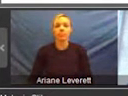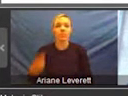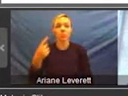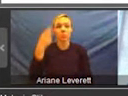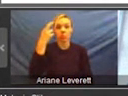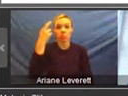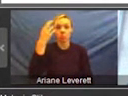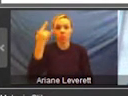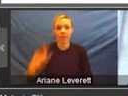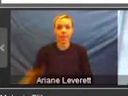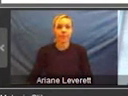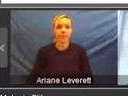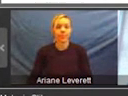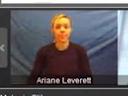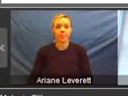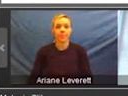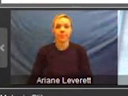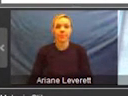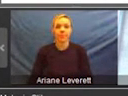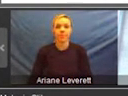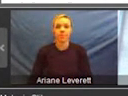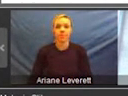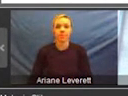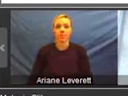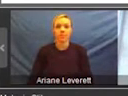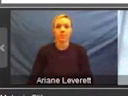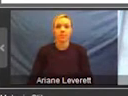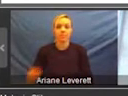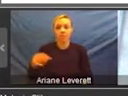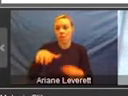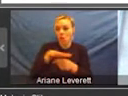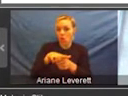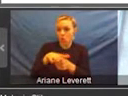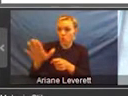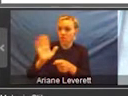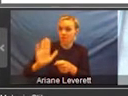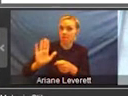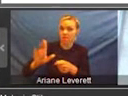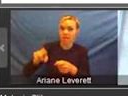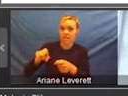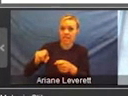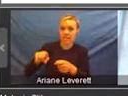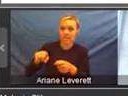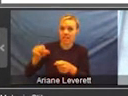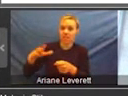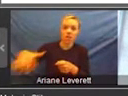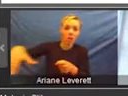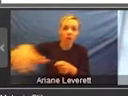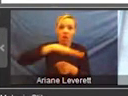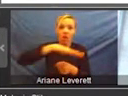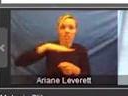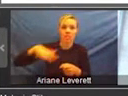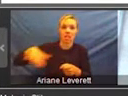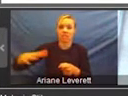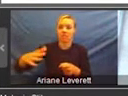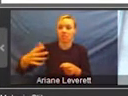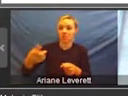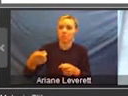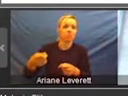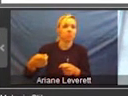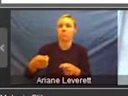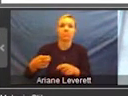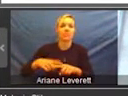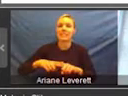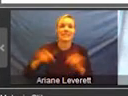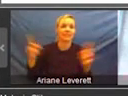that the needs, the local needs, and the context has different demands, or the local